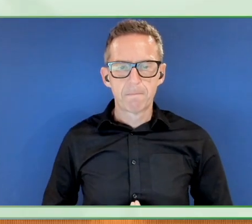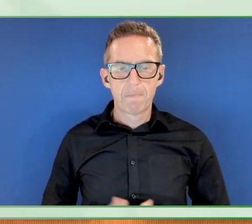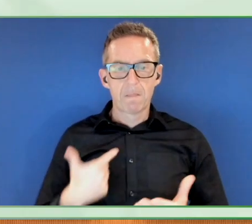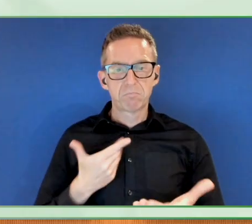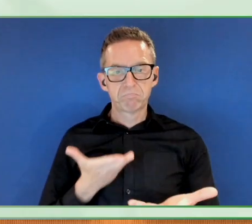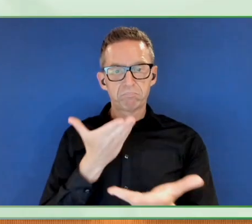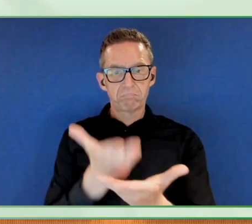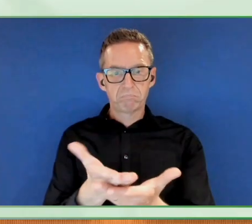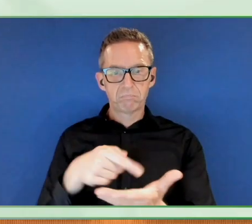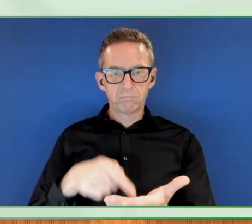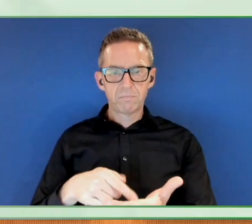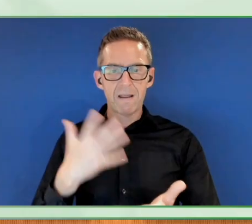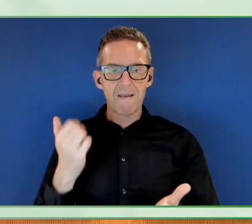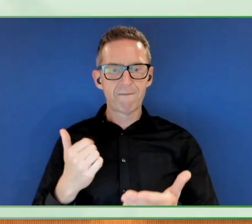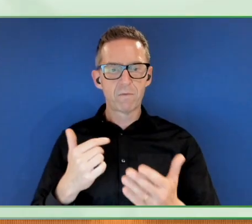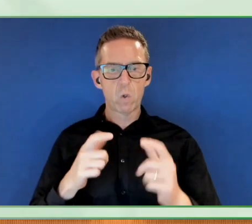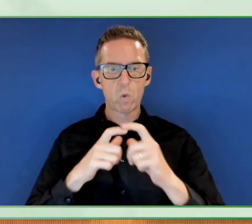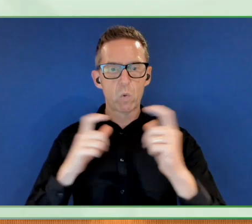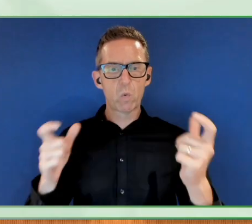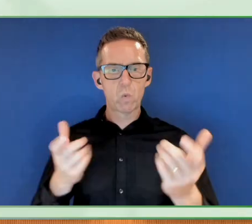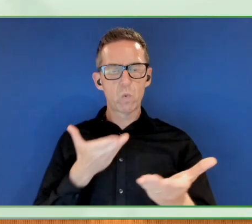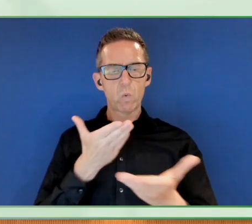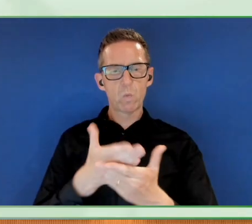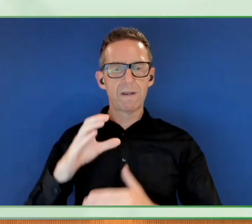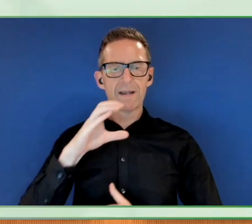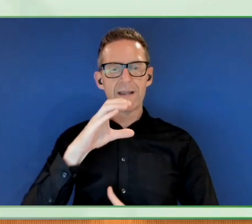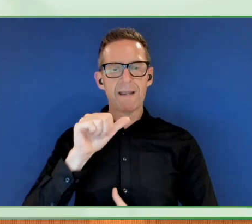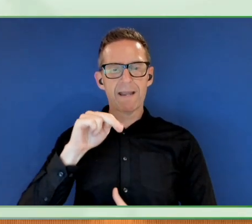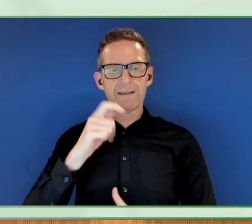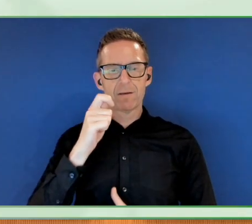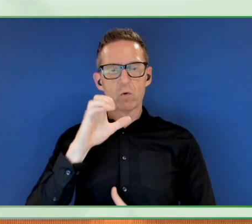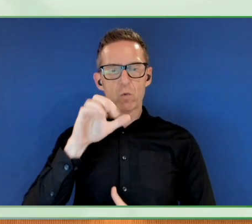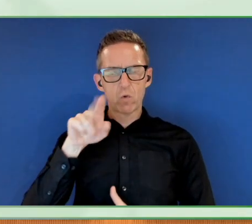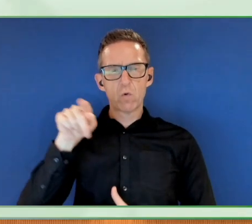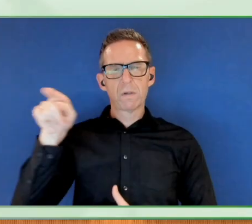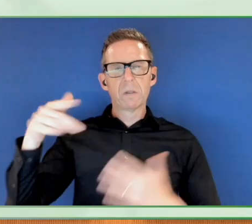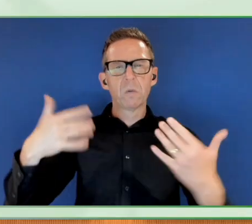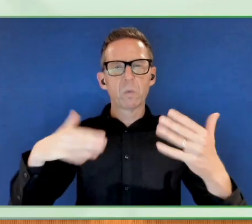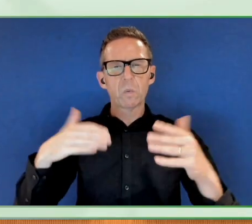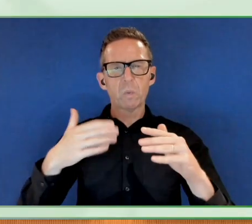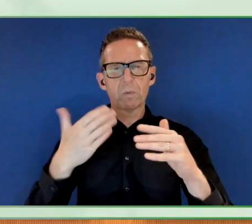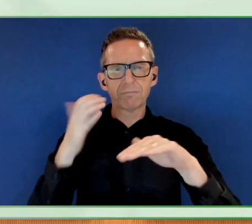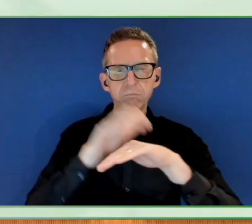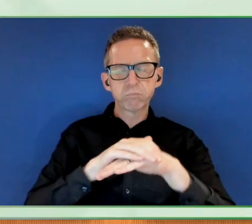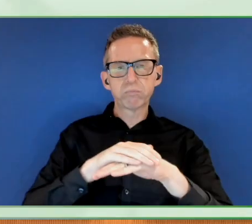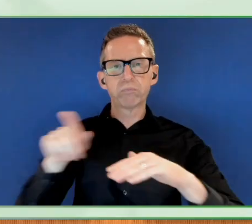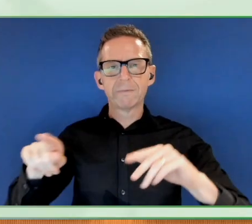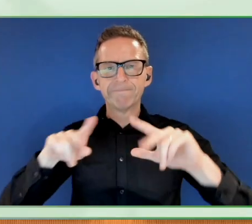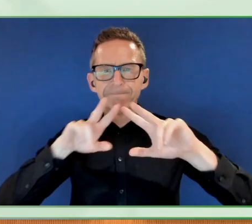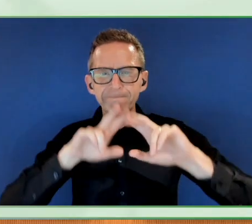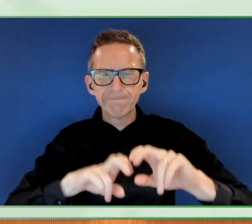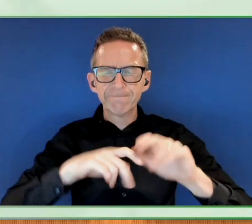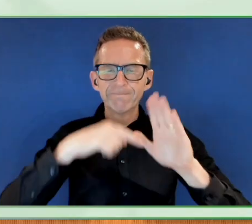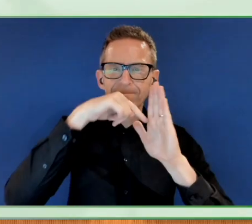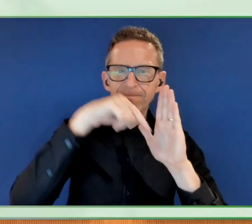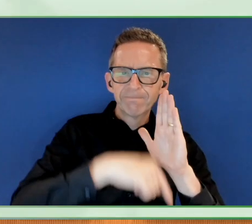a leader, global leader in marketing data and analytics. And the study says that